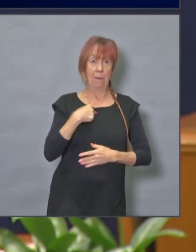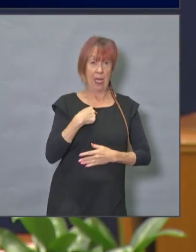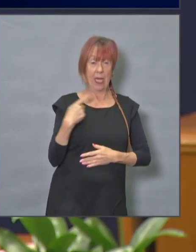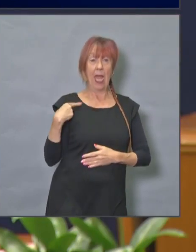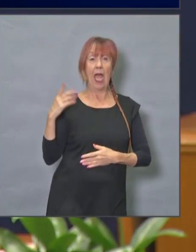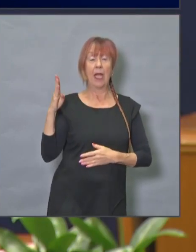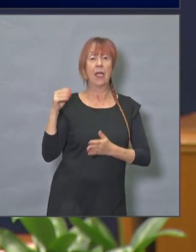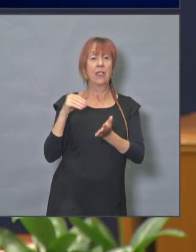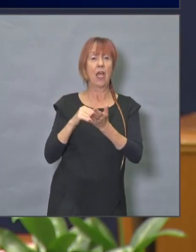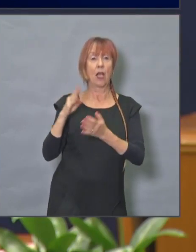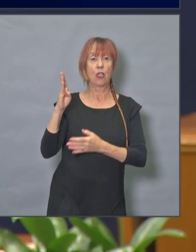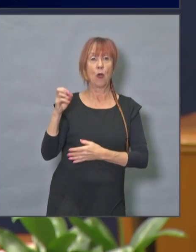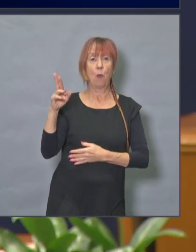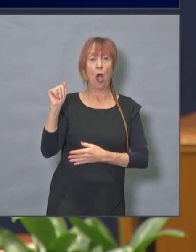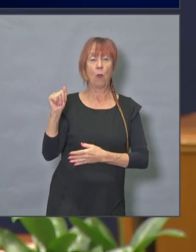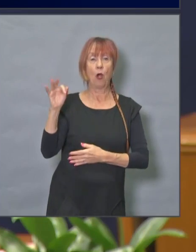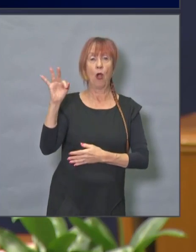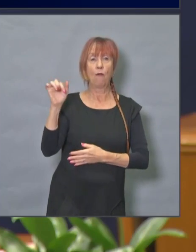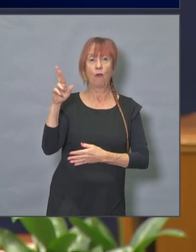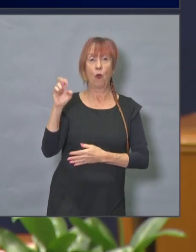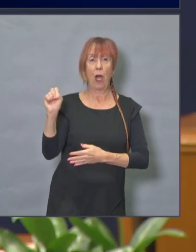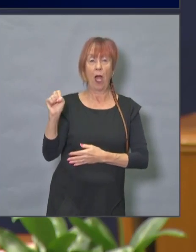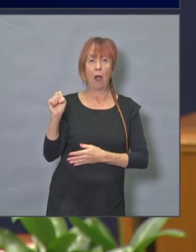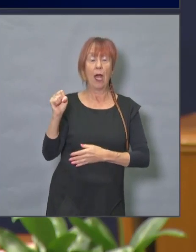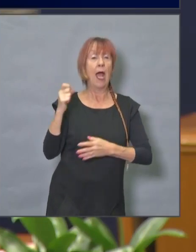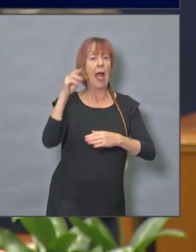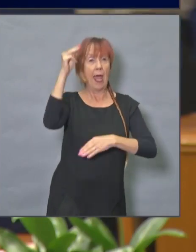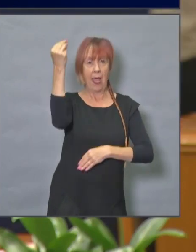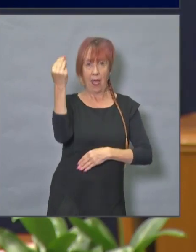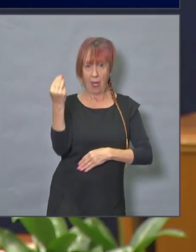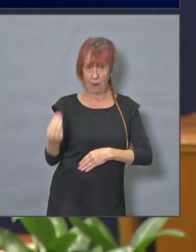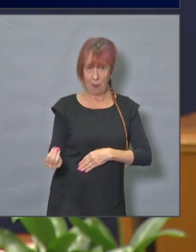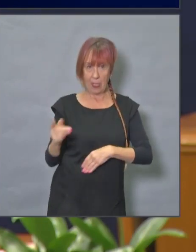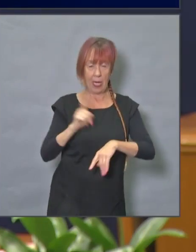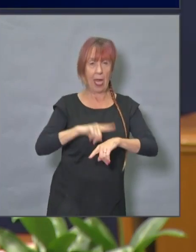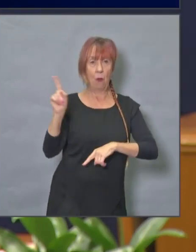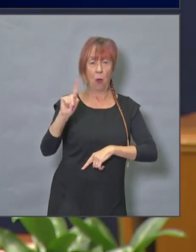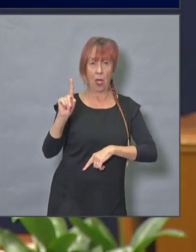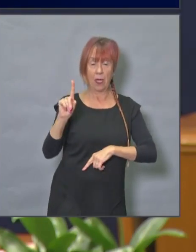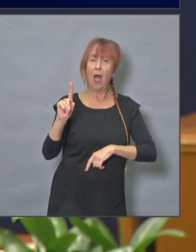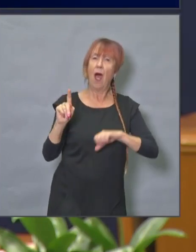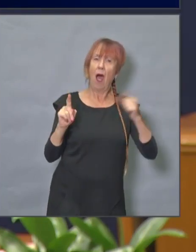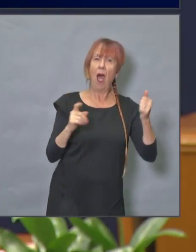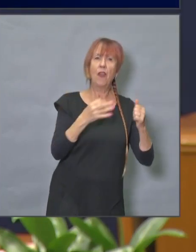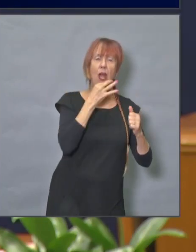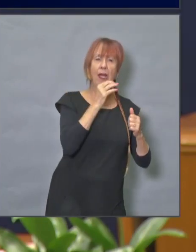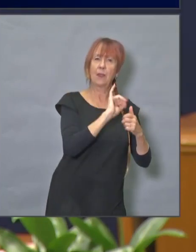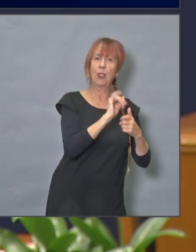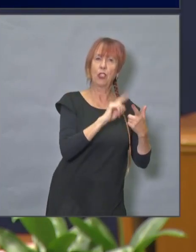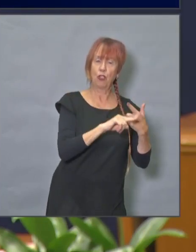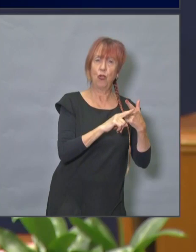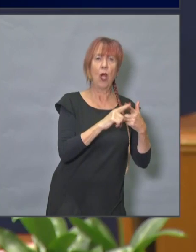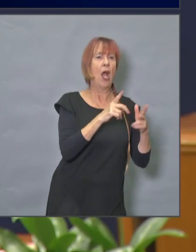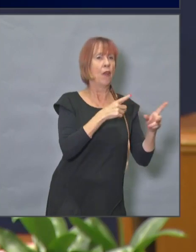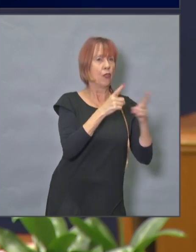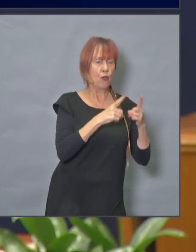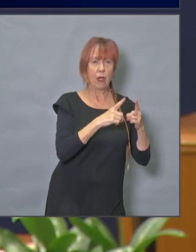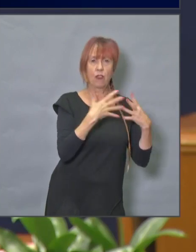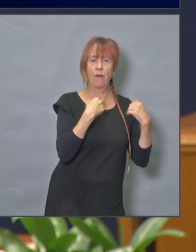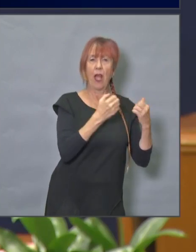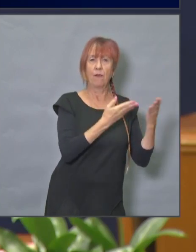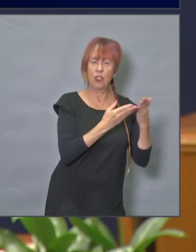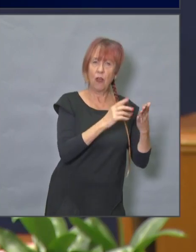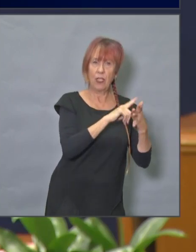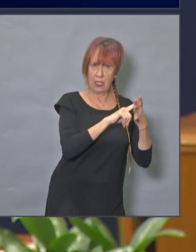every Monday at 1 p.m., along with other county experts, including Dr. Christina Galli and our Director of Health Services,